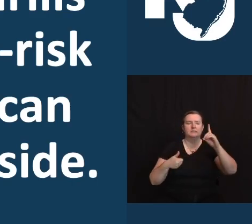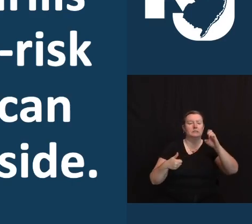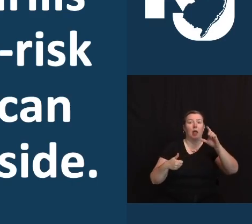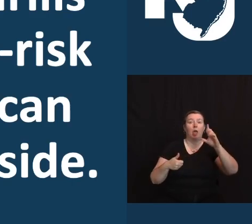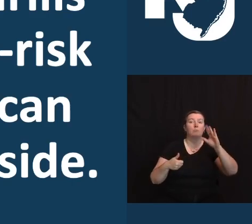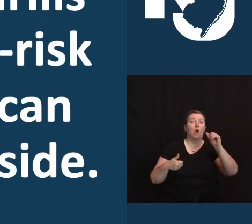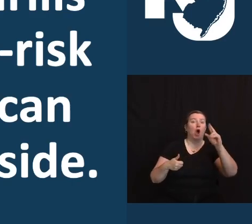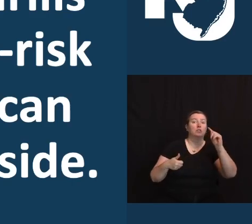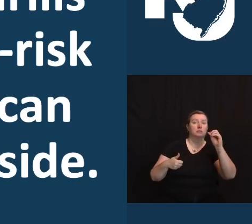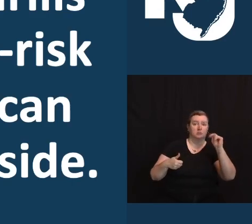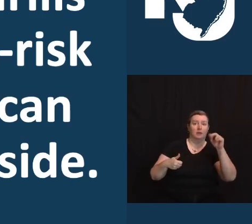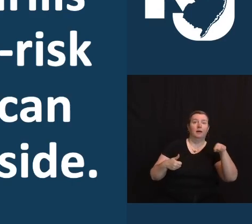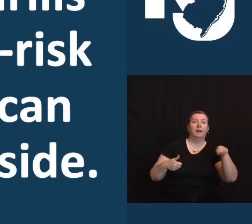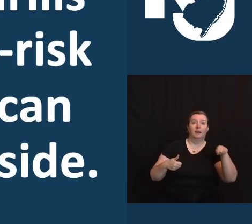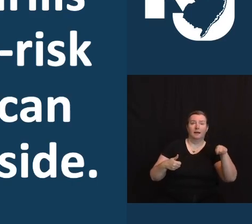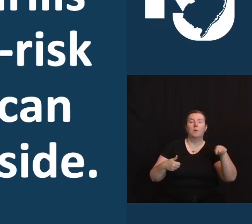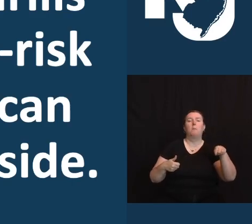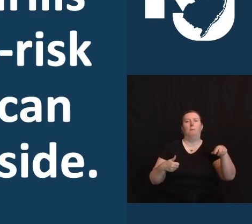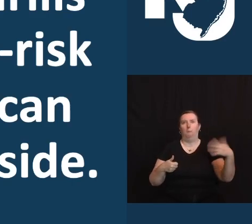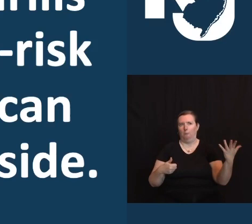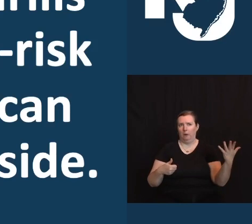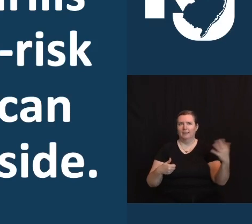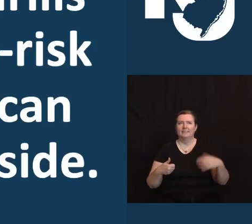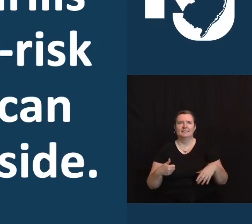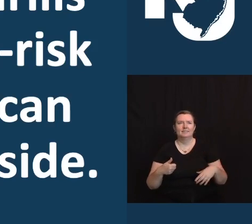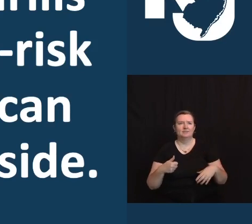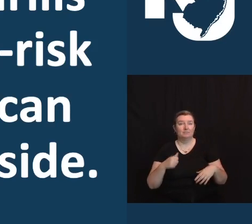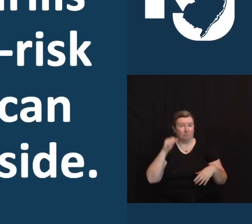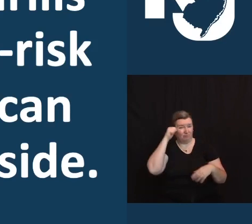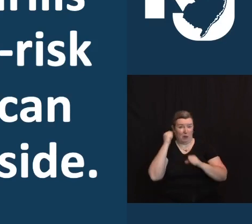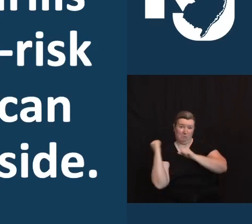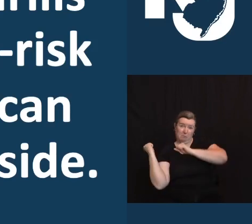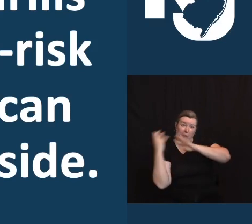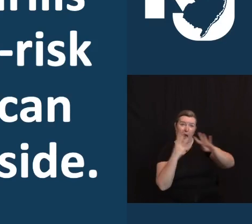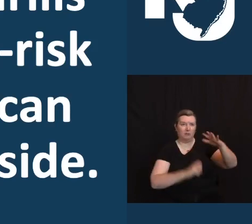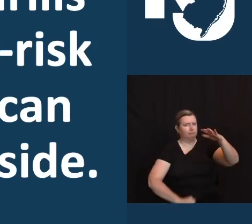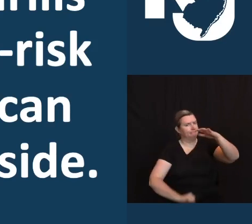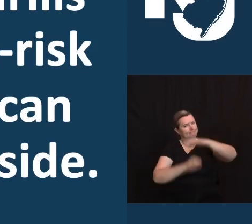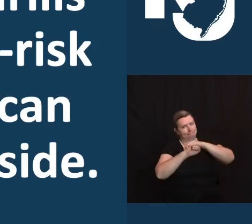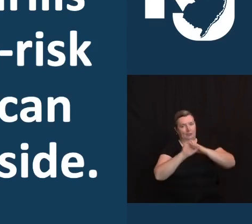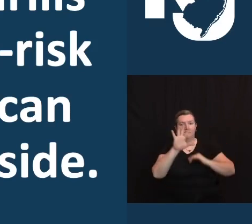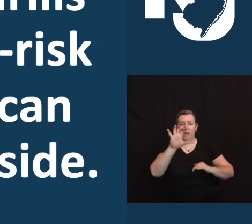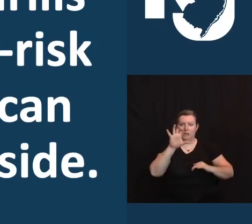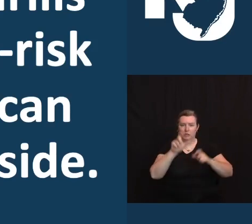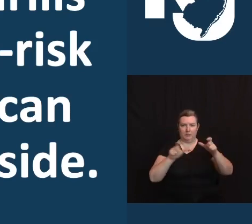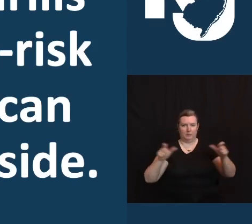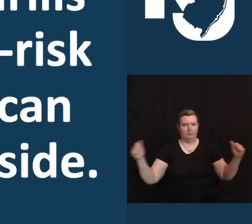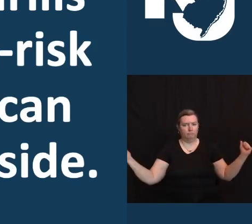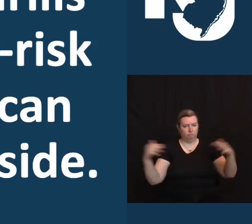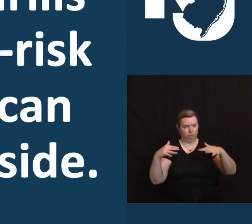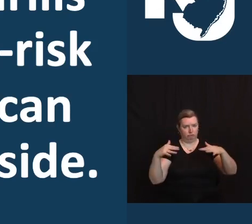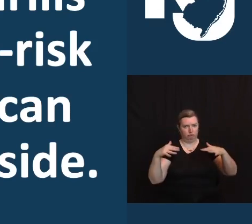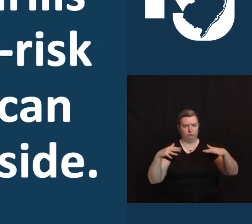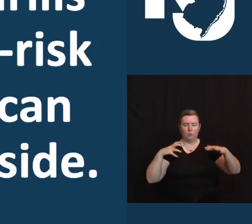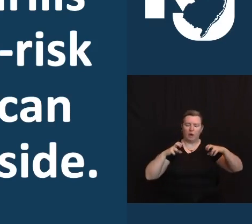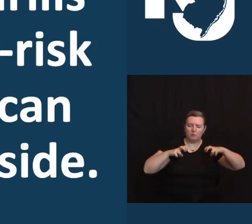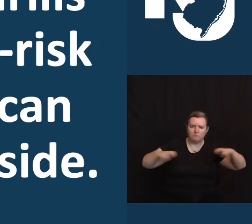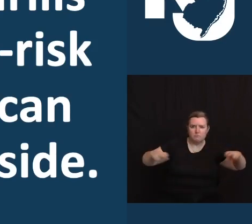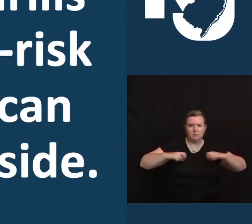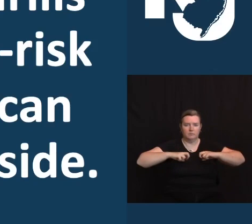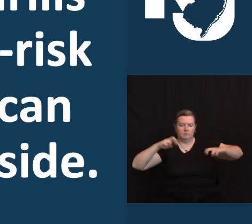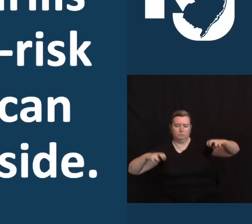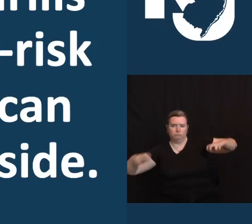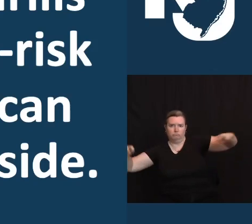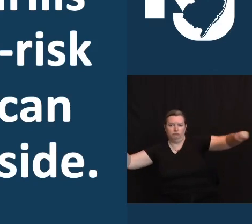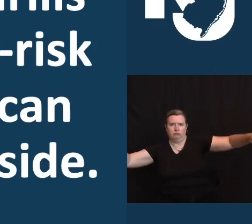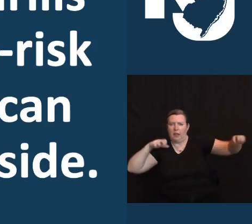magical. 500-person capacity, everybody face covering, not most, everybody. And the reason is